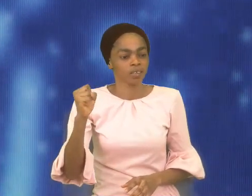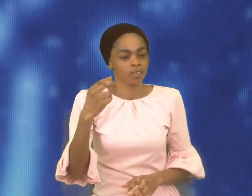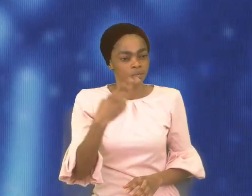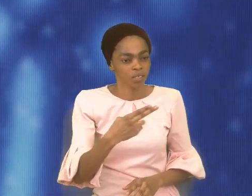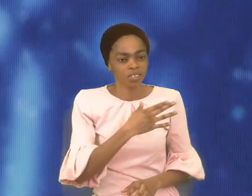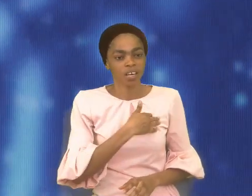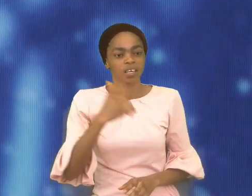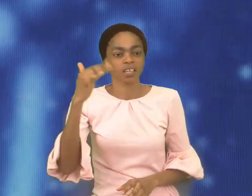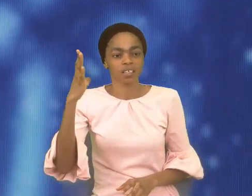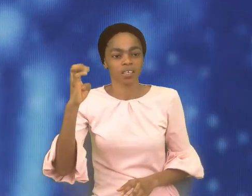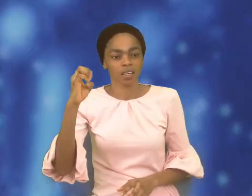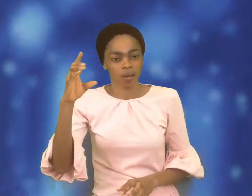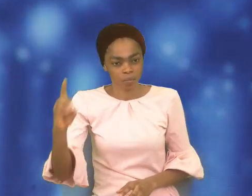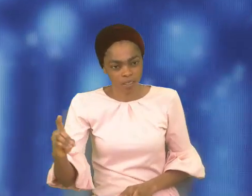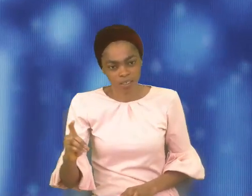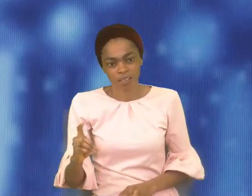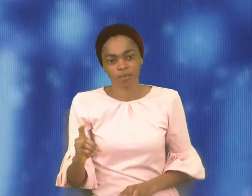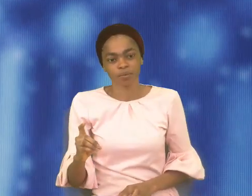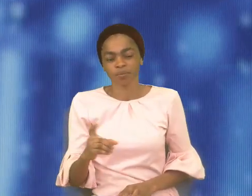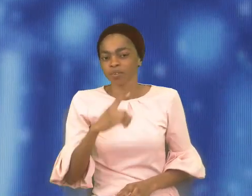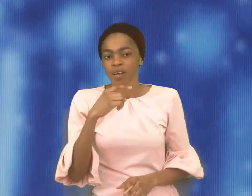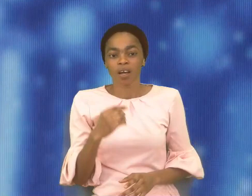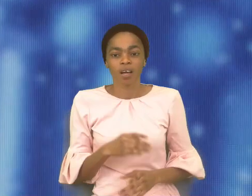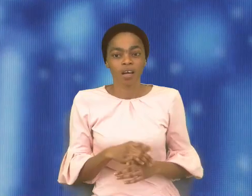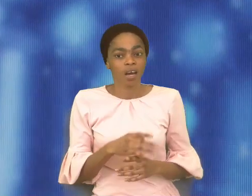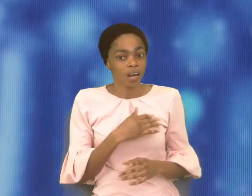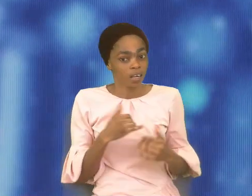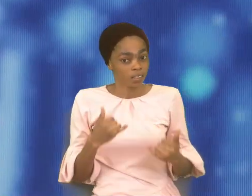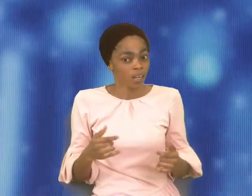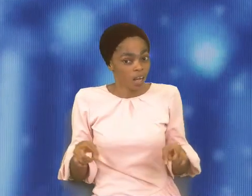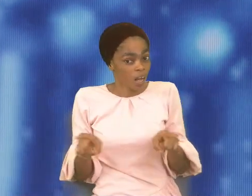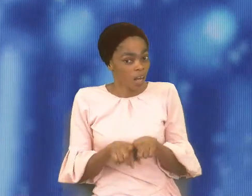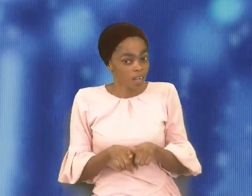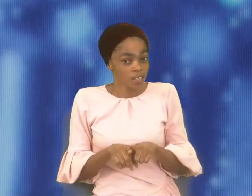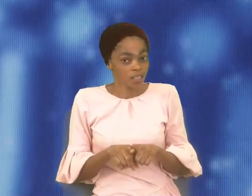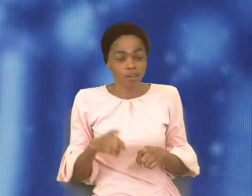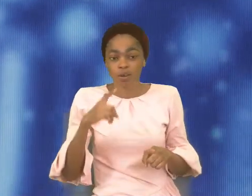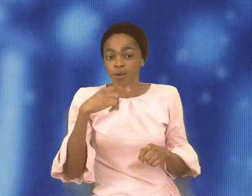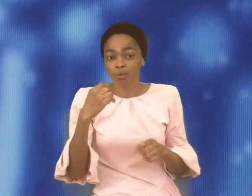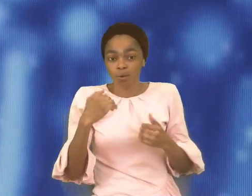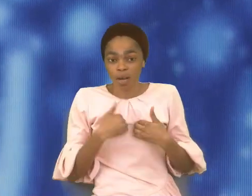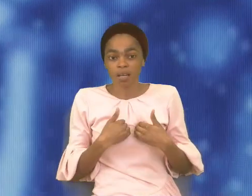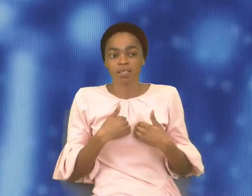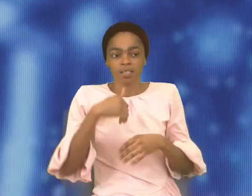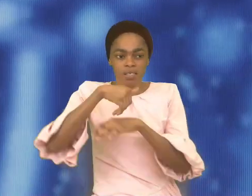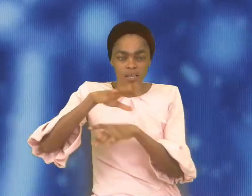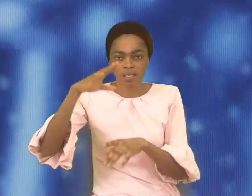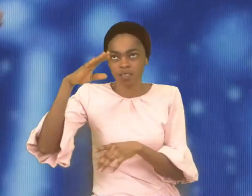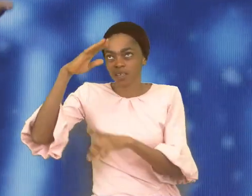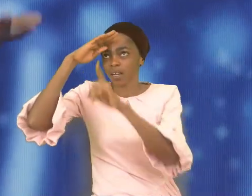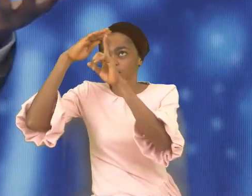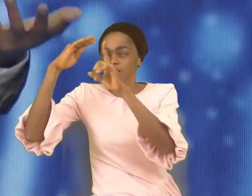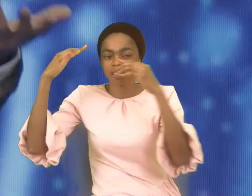as who has sent his angel and delivered his servants